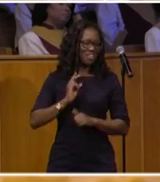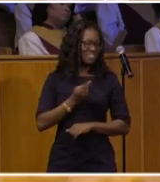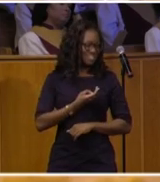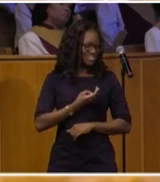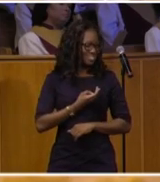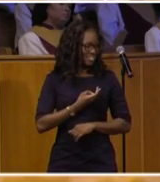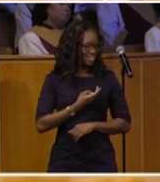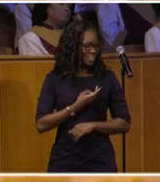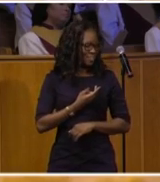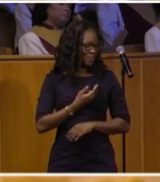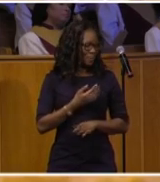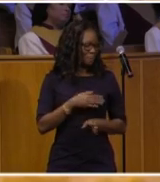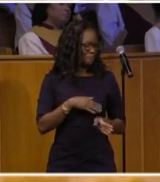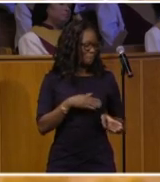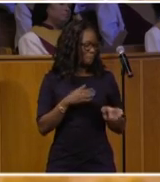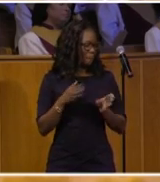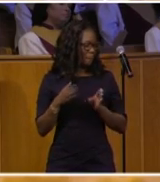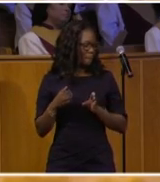us.